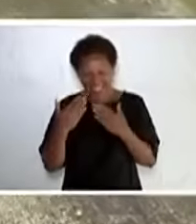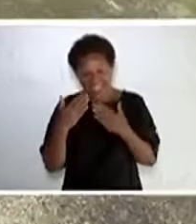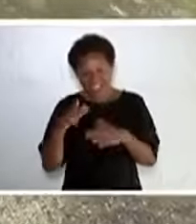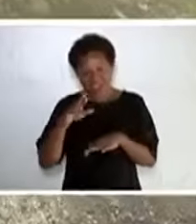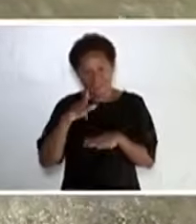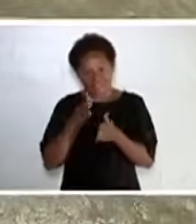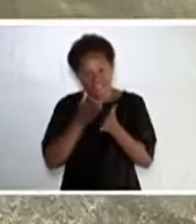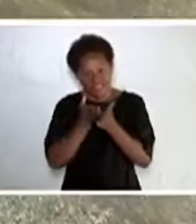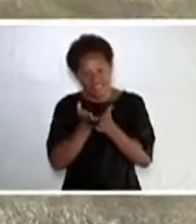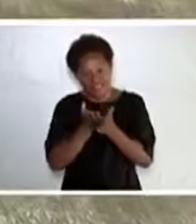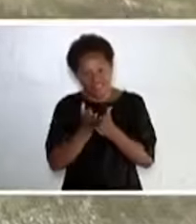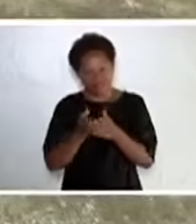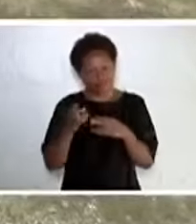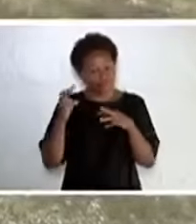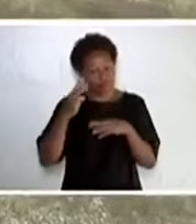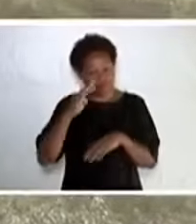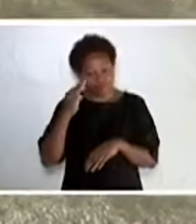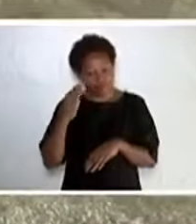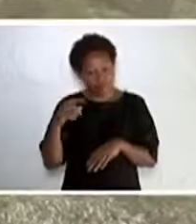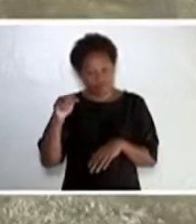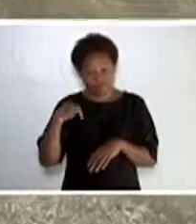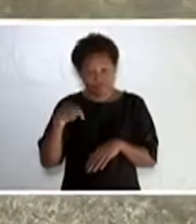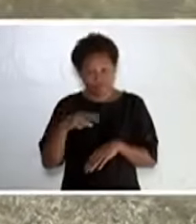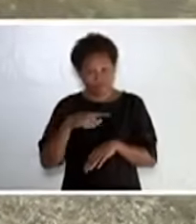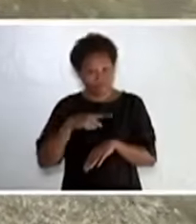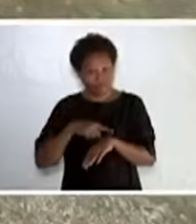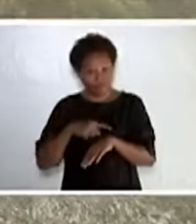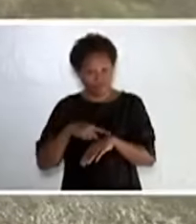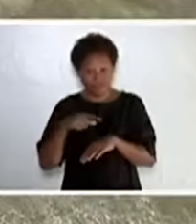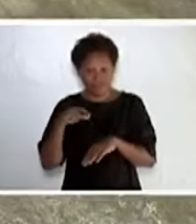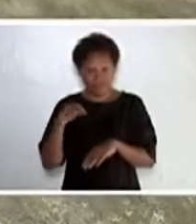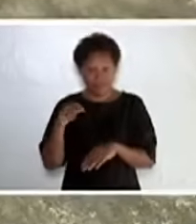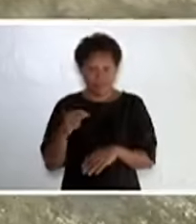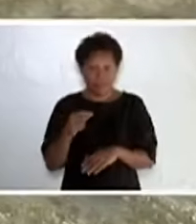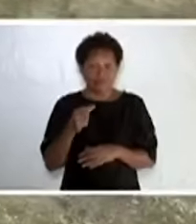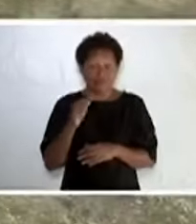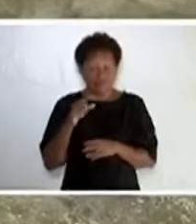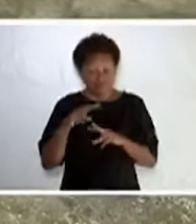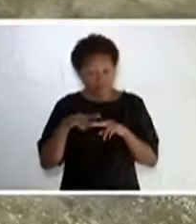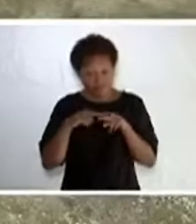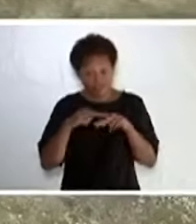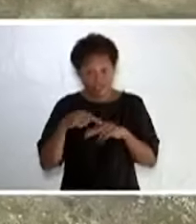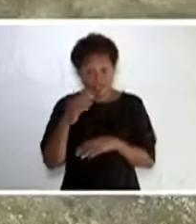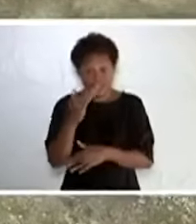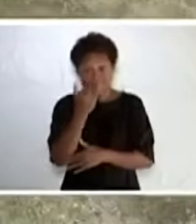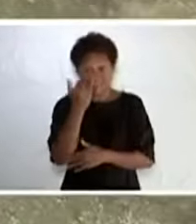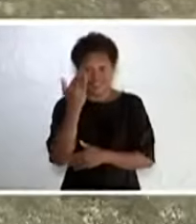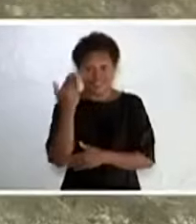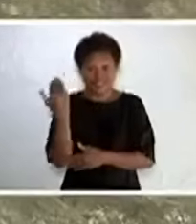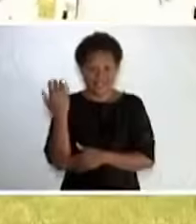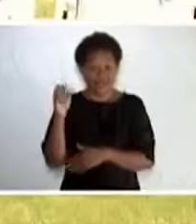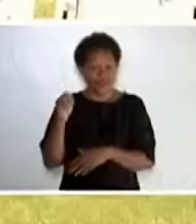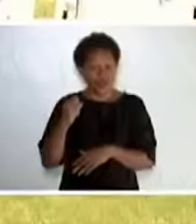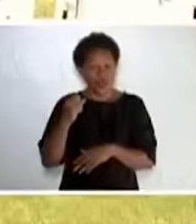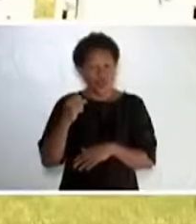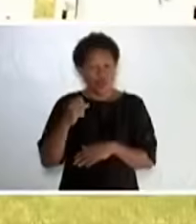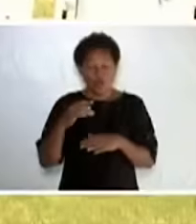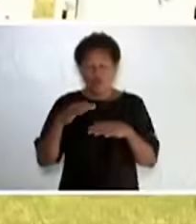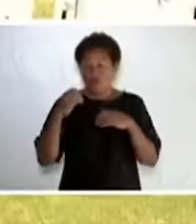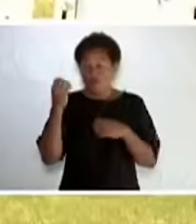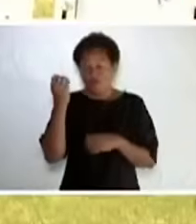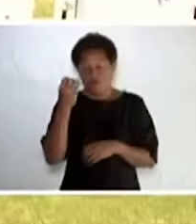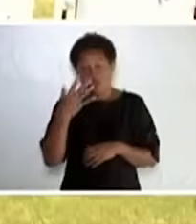thankless service. While we're also witnessing this moment, we must take into account that Fiji Day falls on such a wonderful